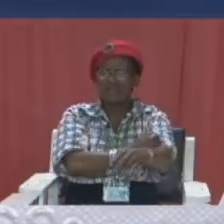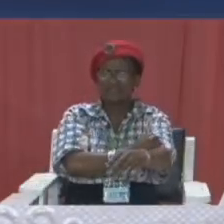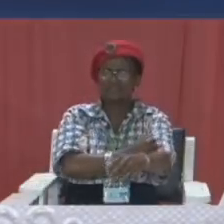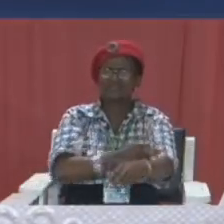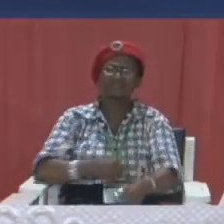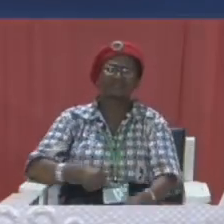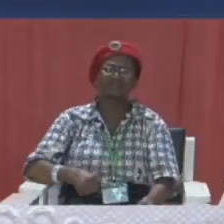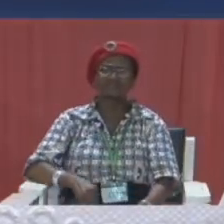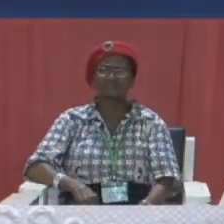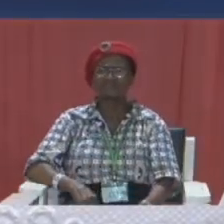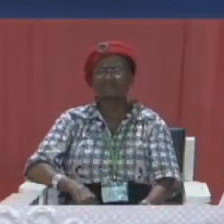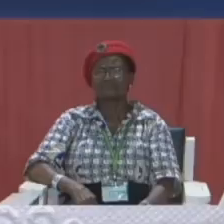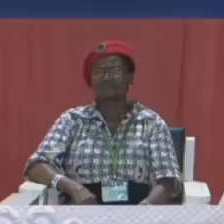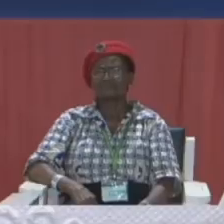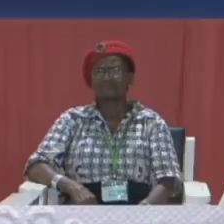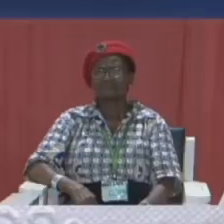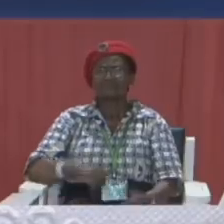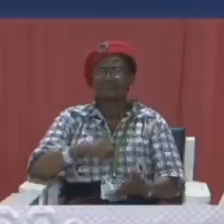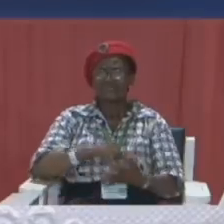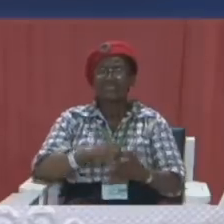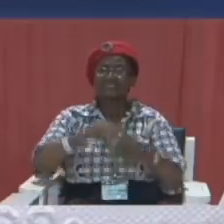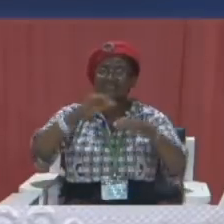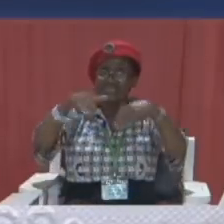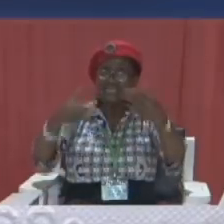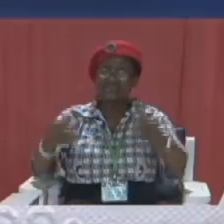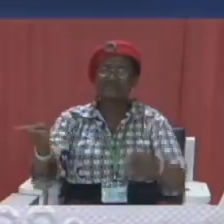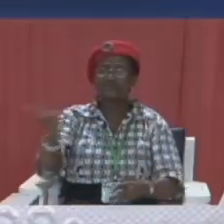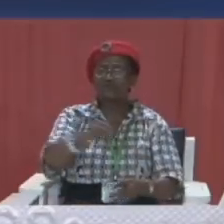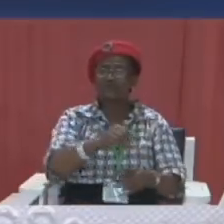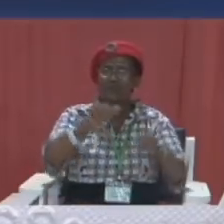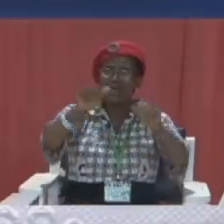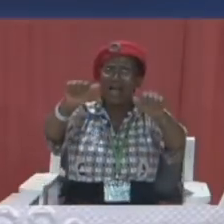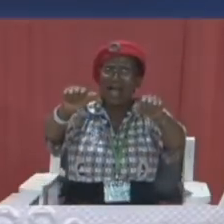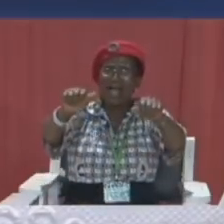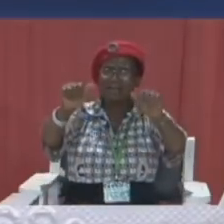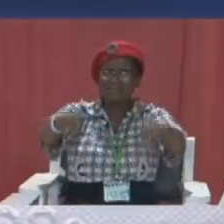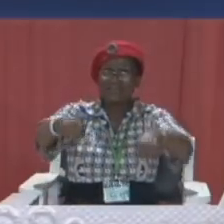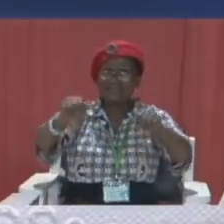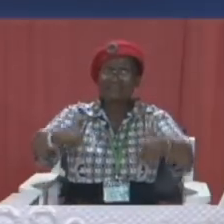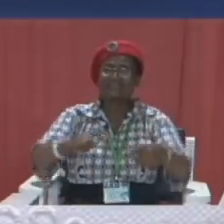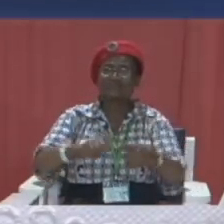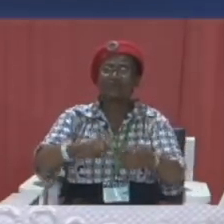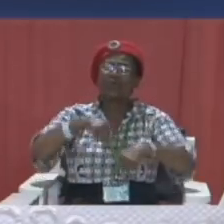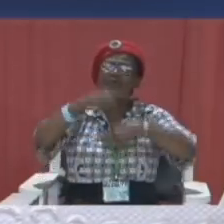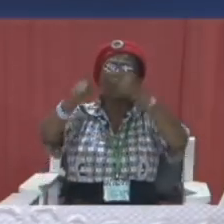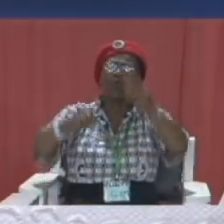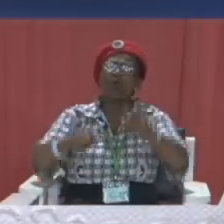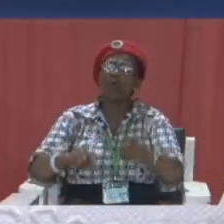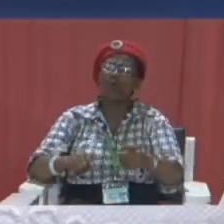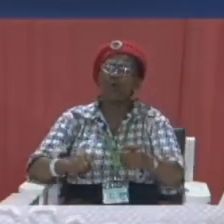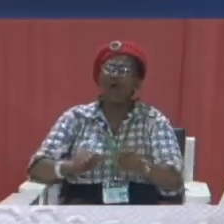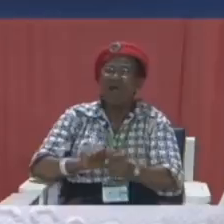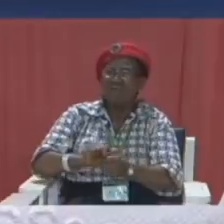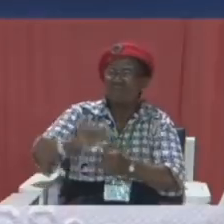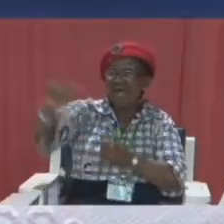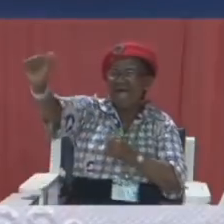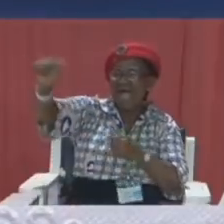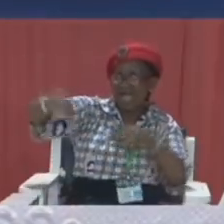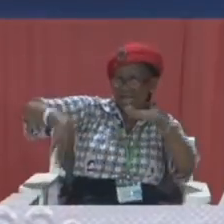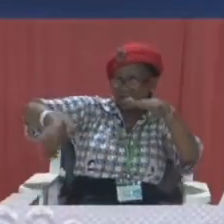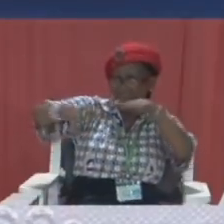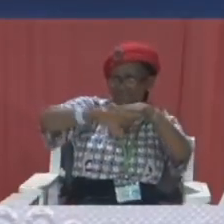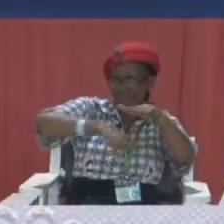It gives you the ability to go beyond, far beyond the ordinary.